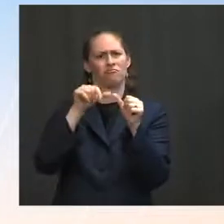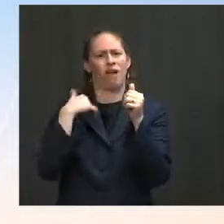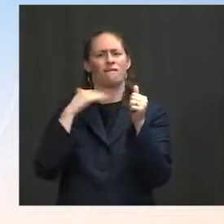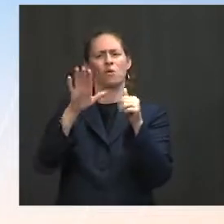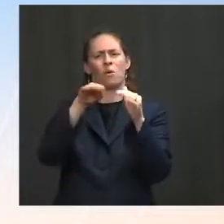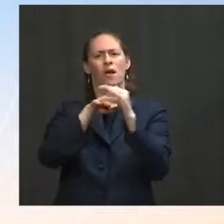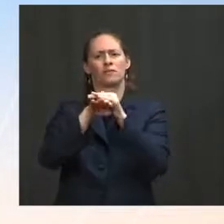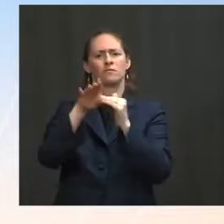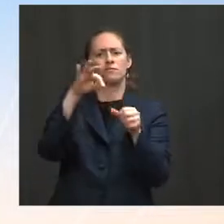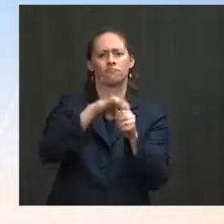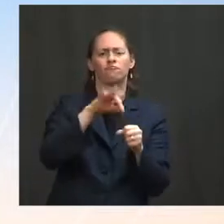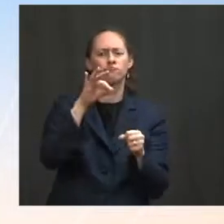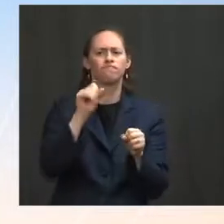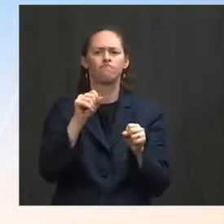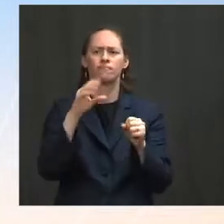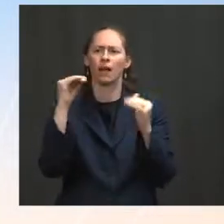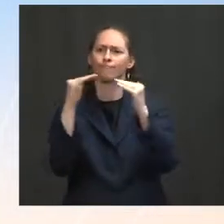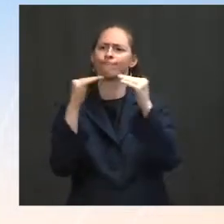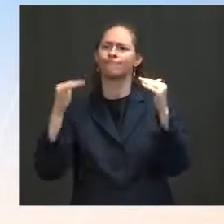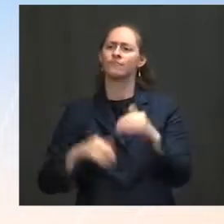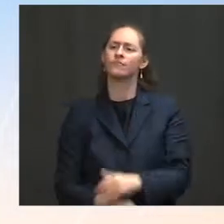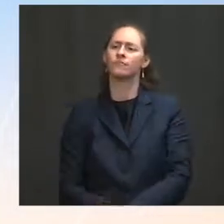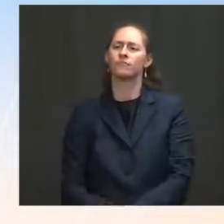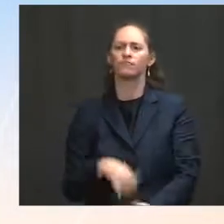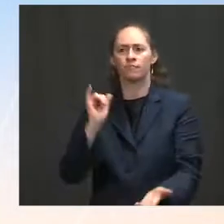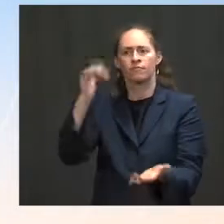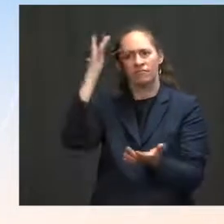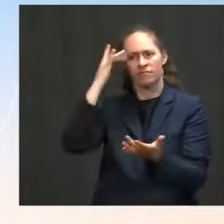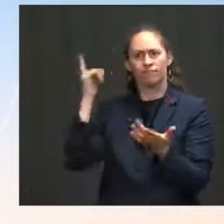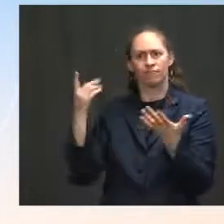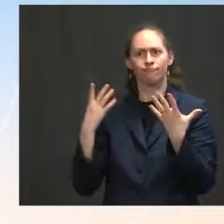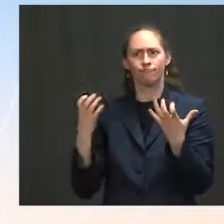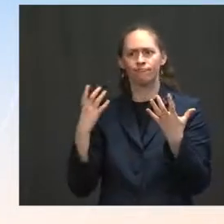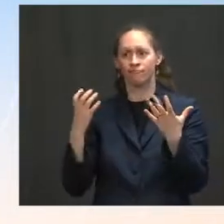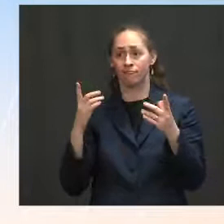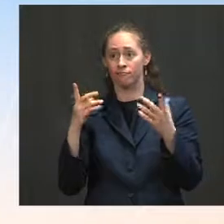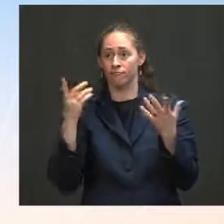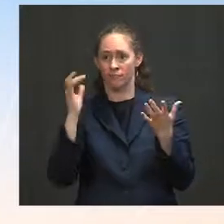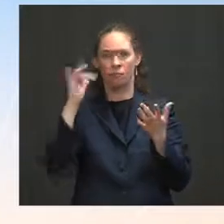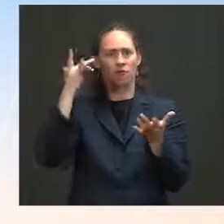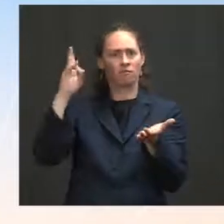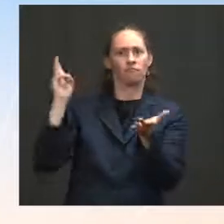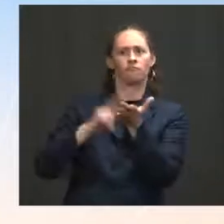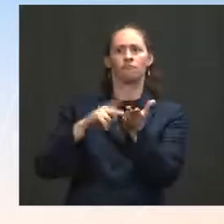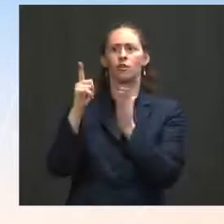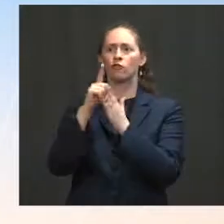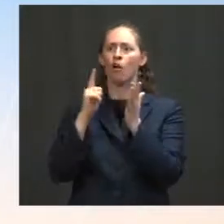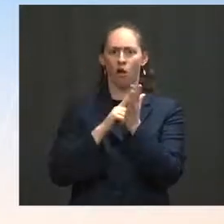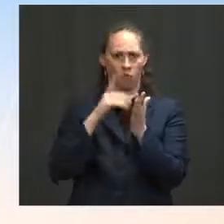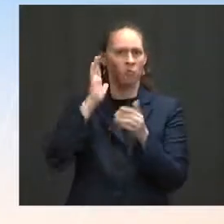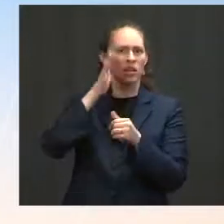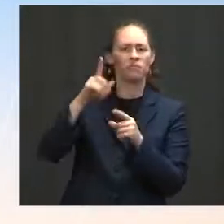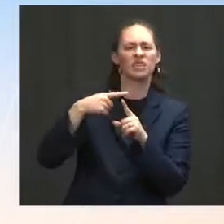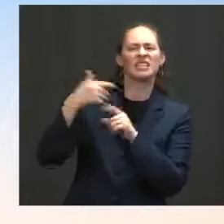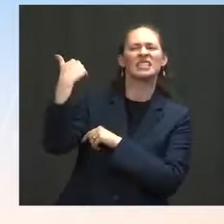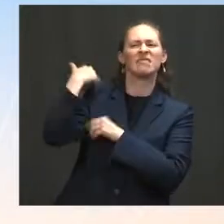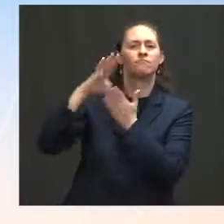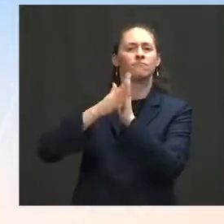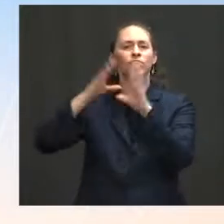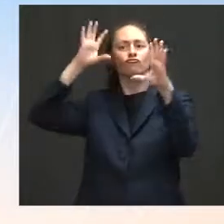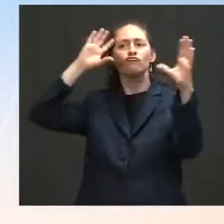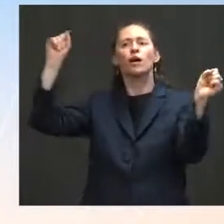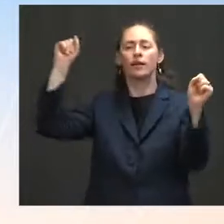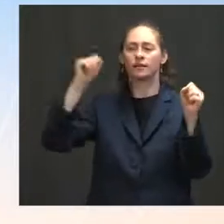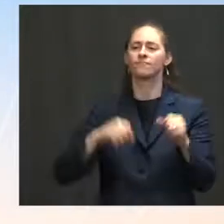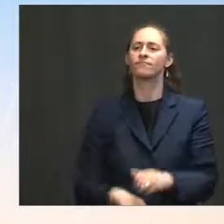a historic executive order into law in his first month in office. That's why his Department of Justice has